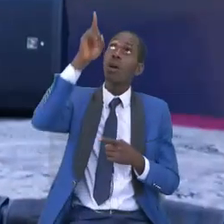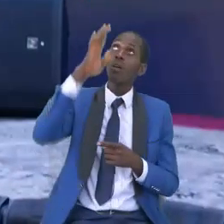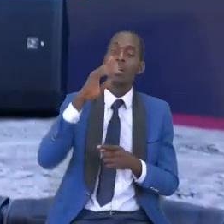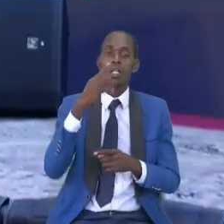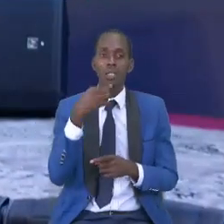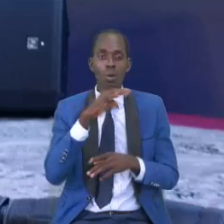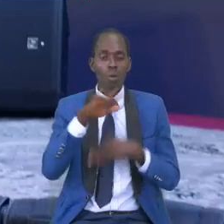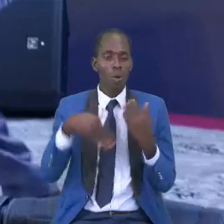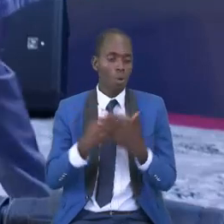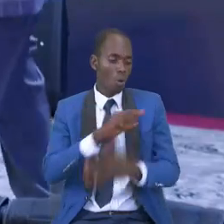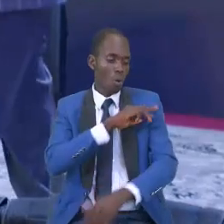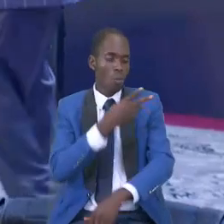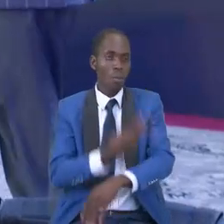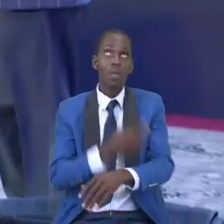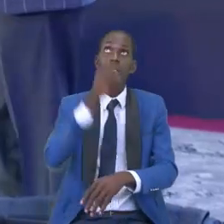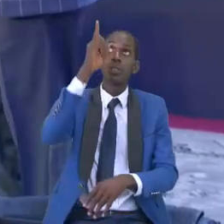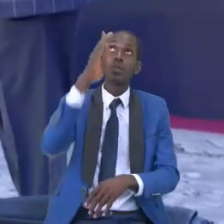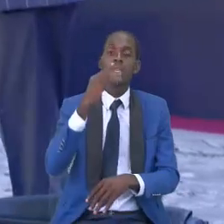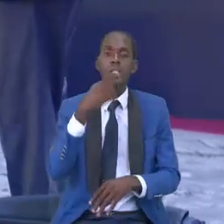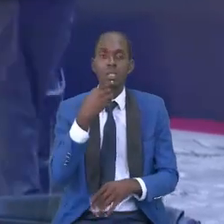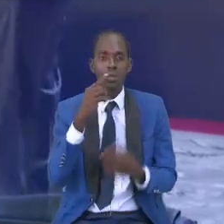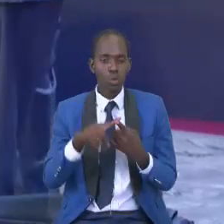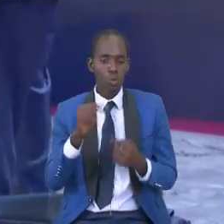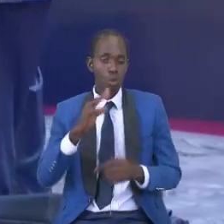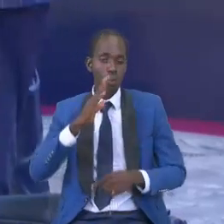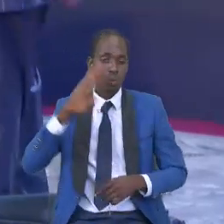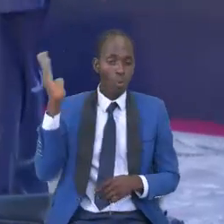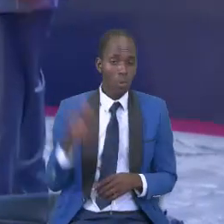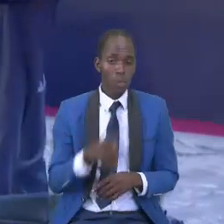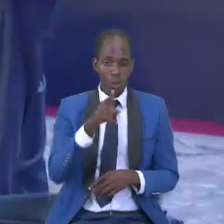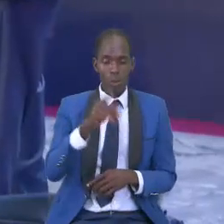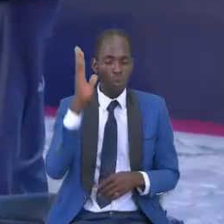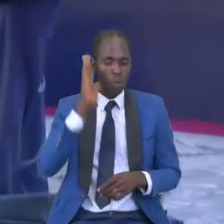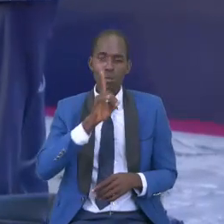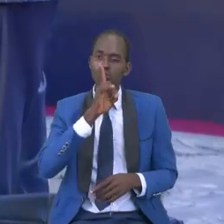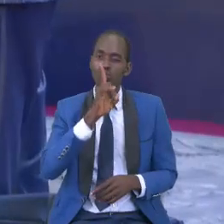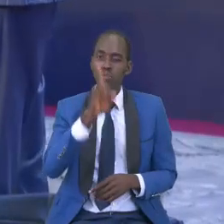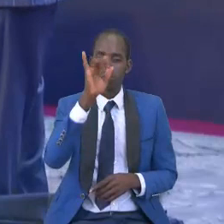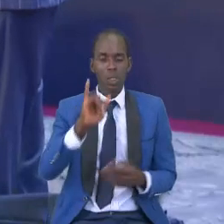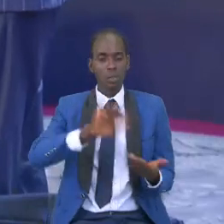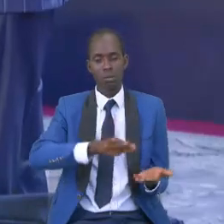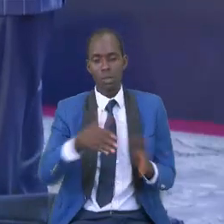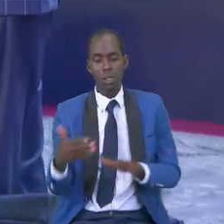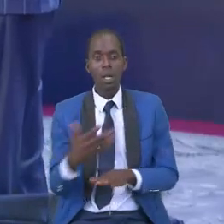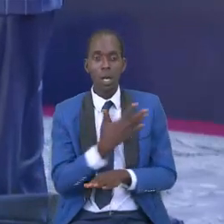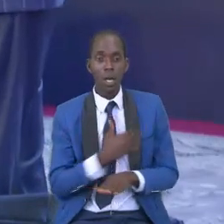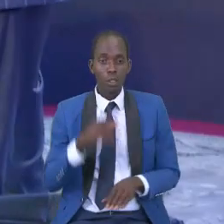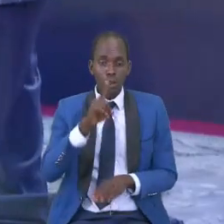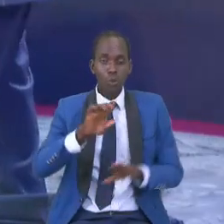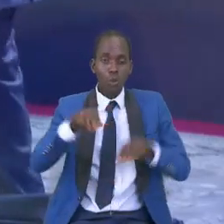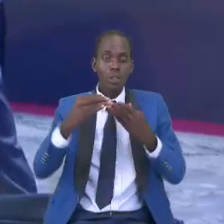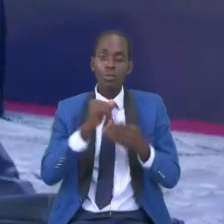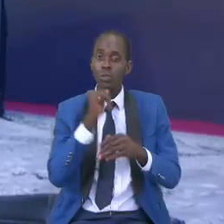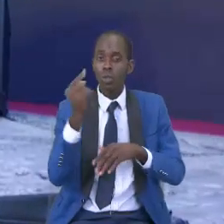the Almighty says that unto the wicked thou shalt surely die, and thou givest him not